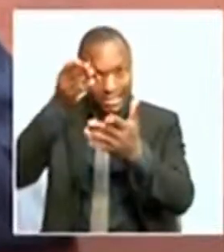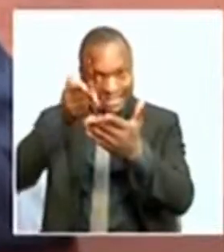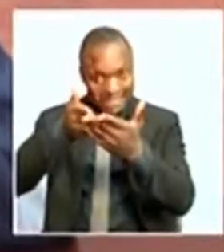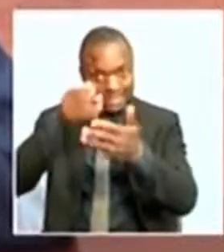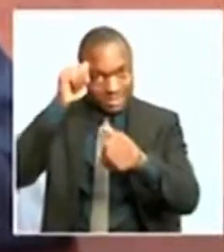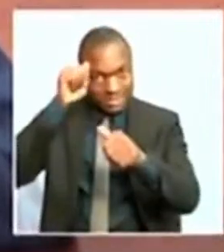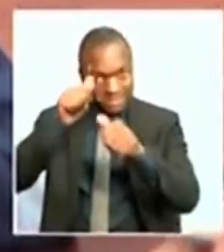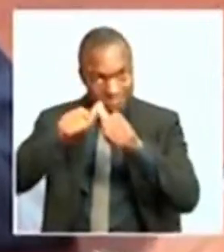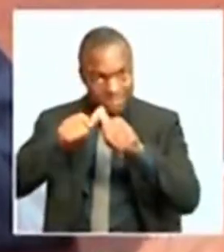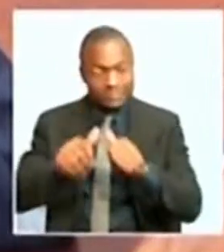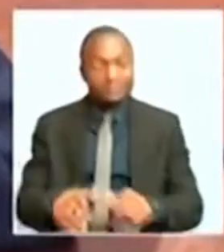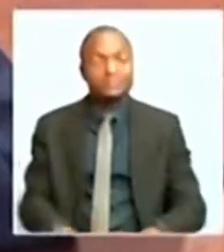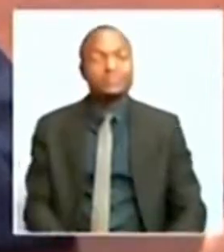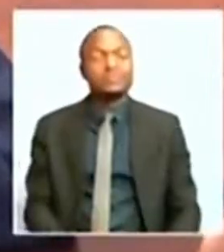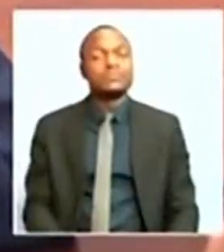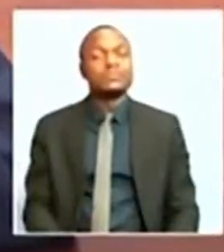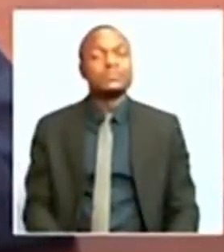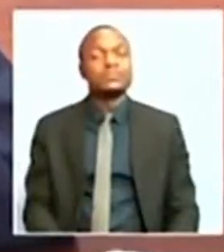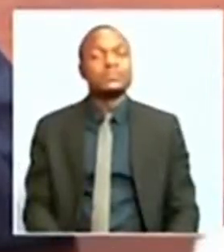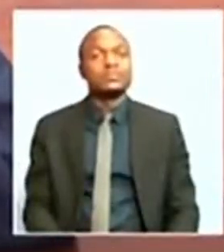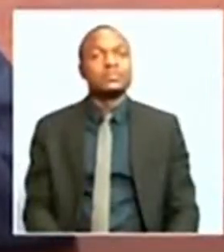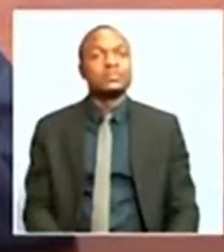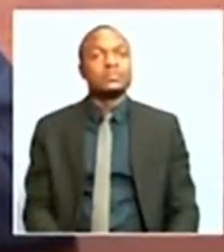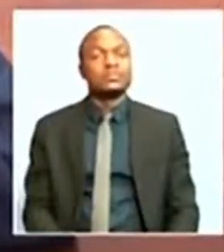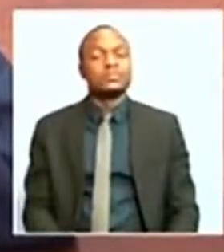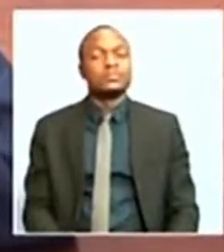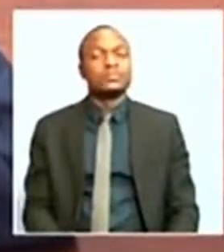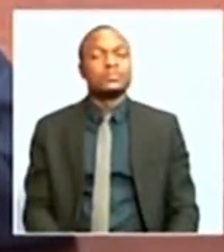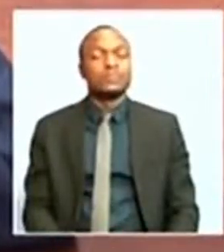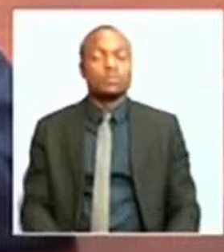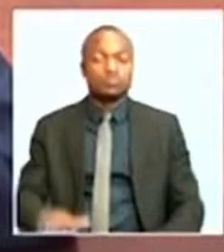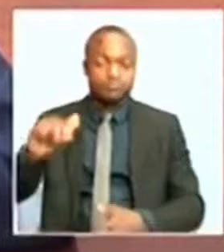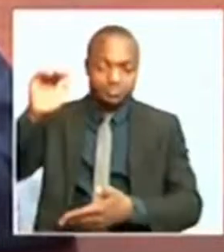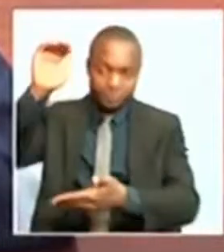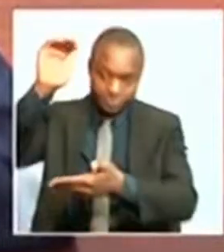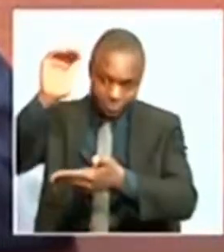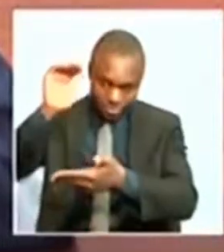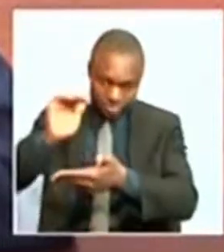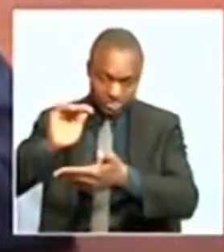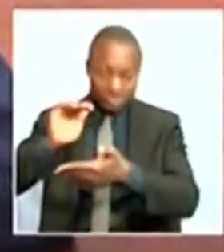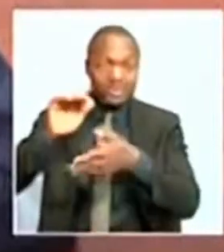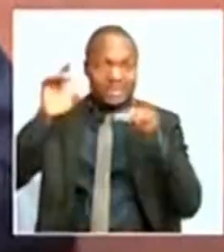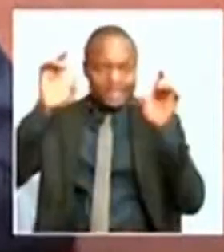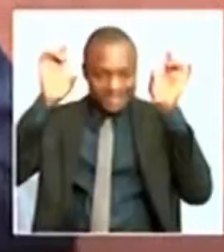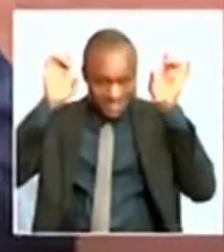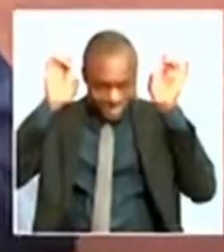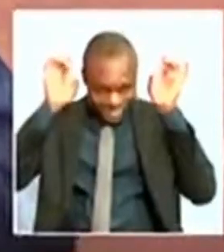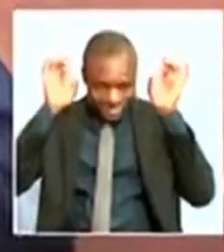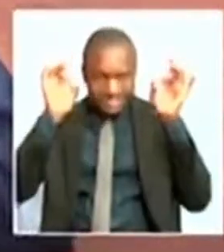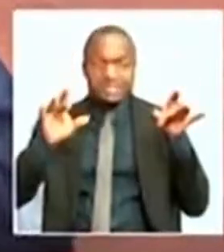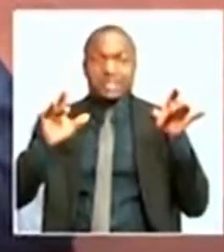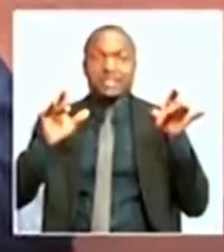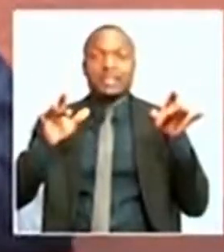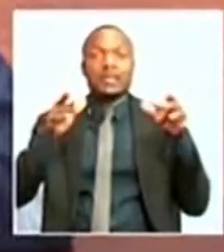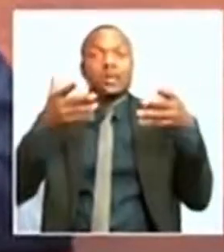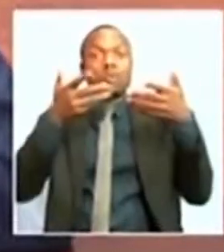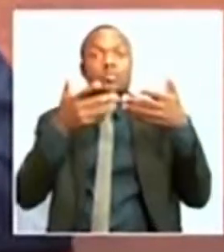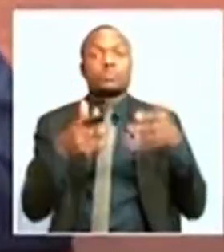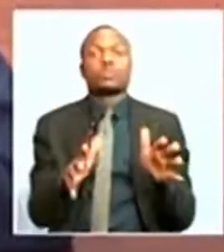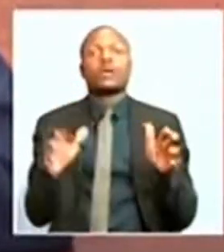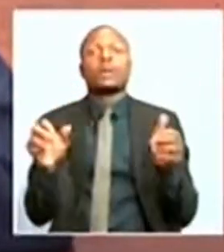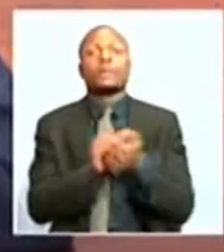agreement is, of course, to reduce risk of loss and damage caused by extreme